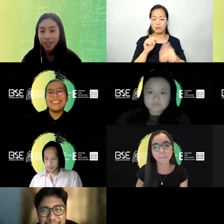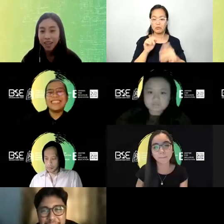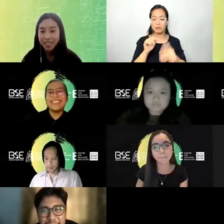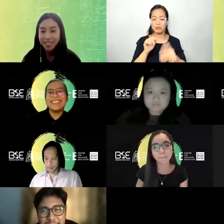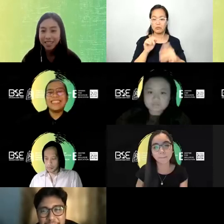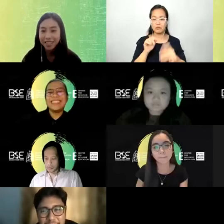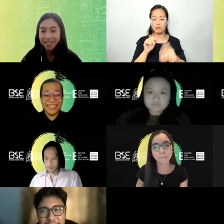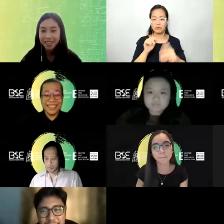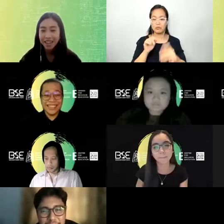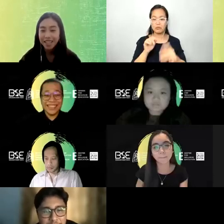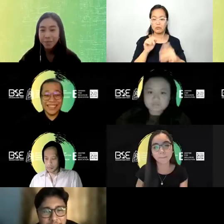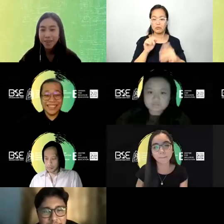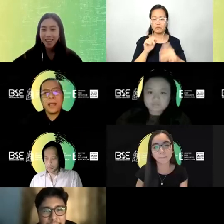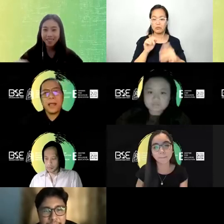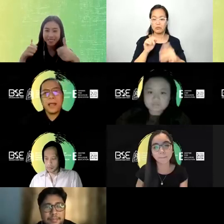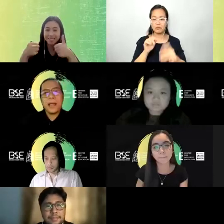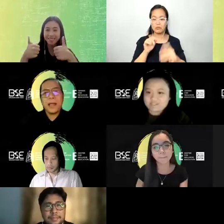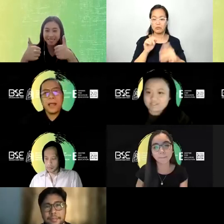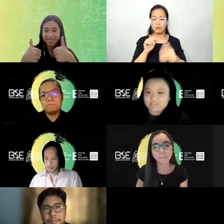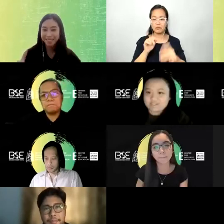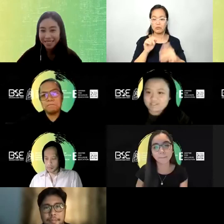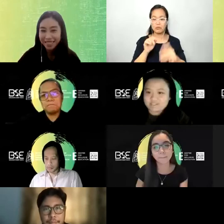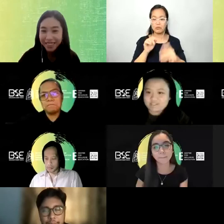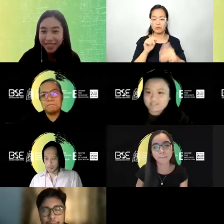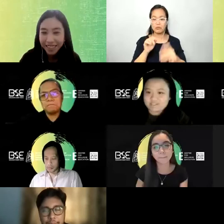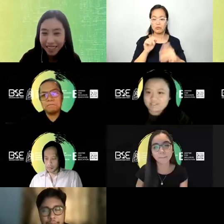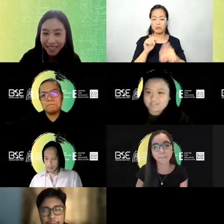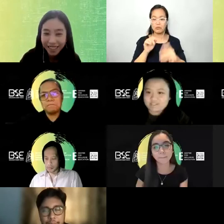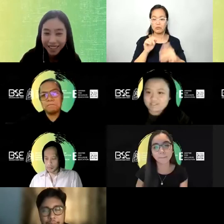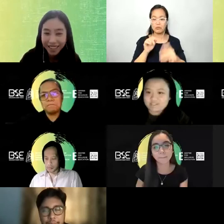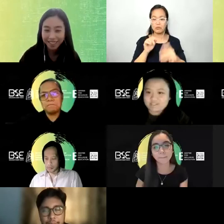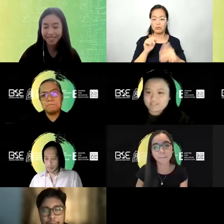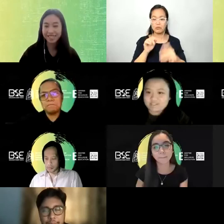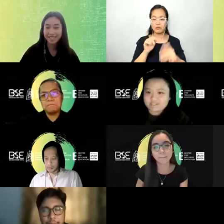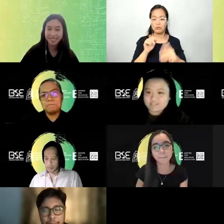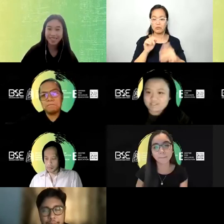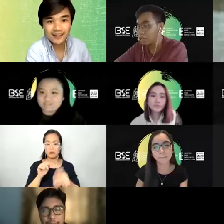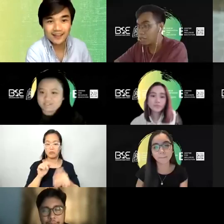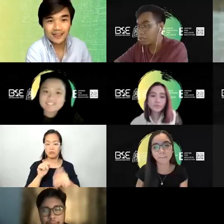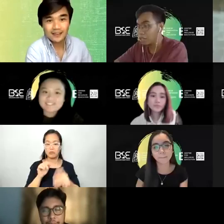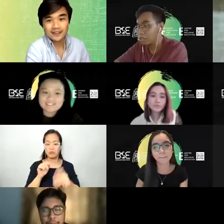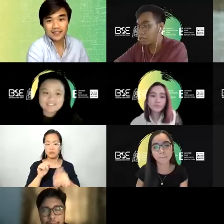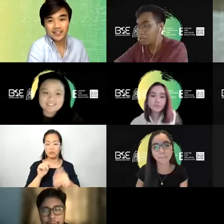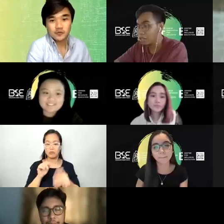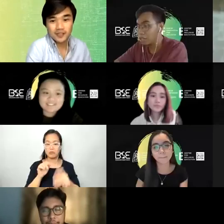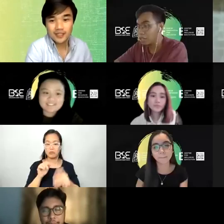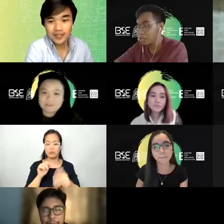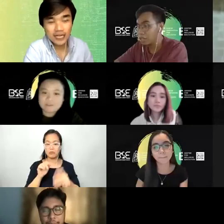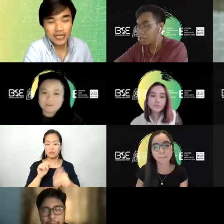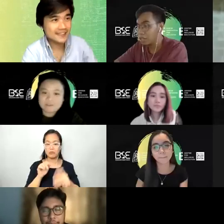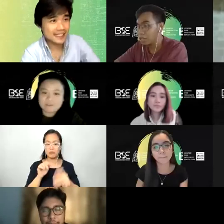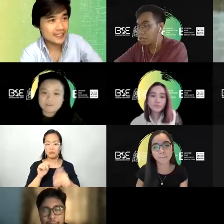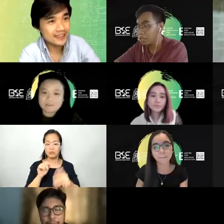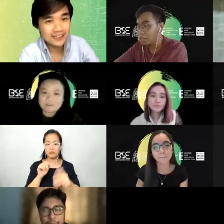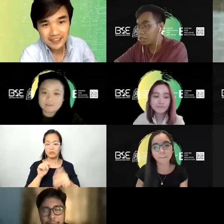us. Ready na po ba tayo? Yeah, sige. Let's just keep on smiling. Tech team will count us